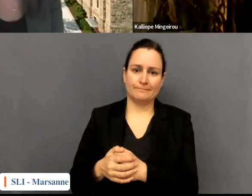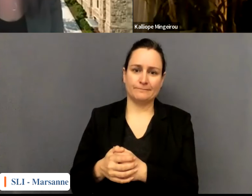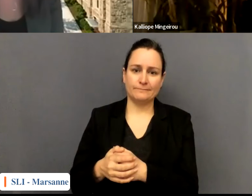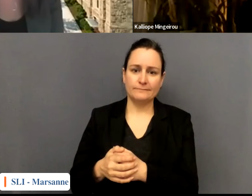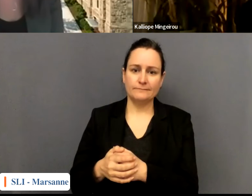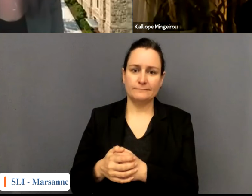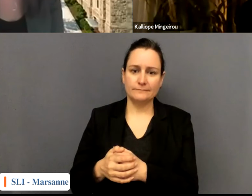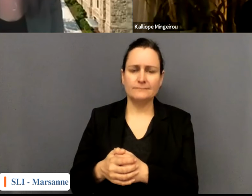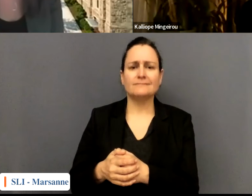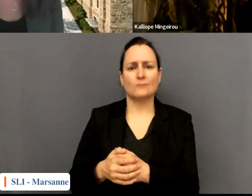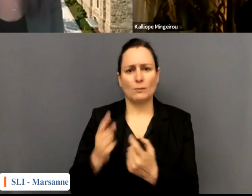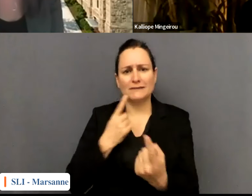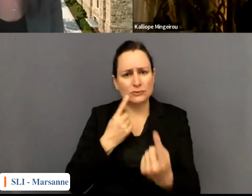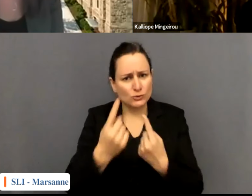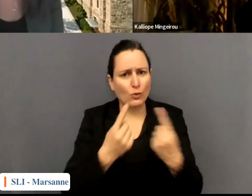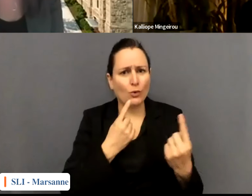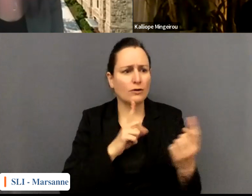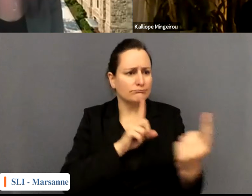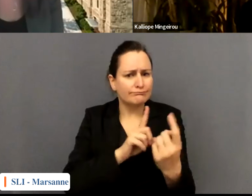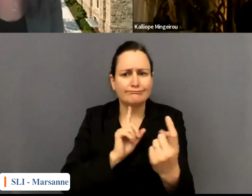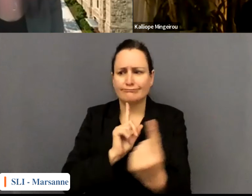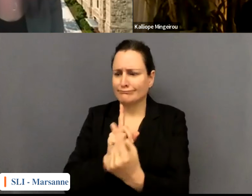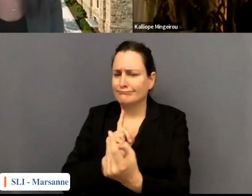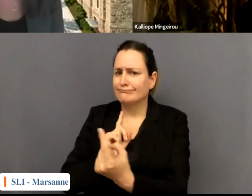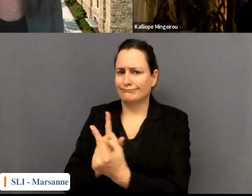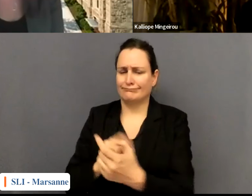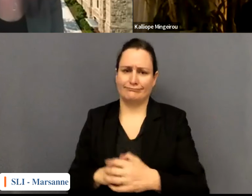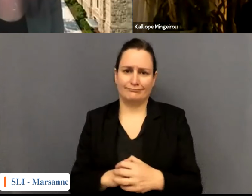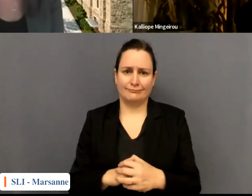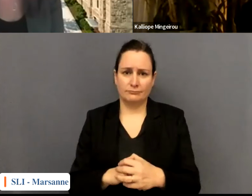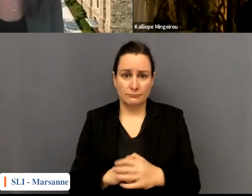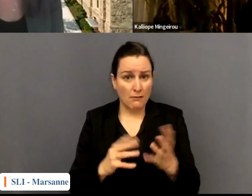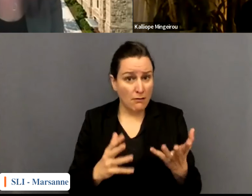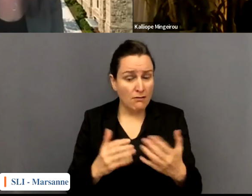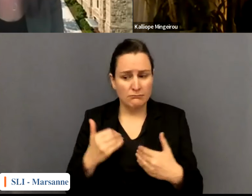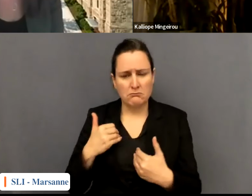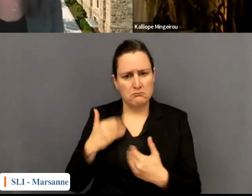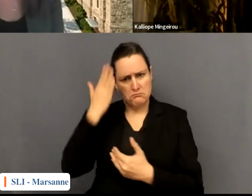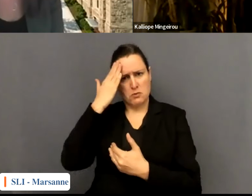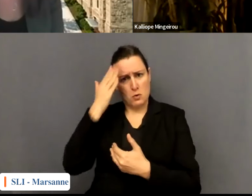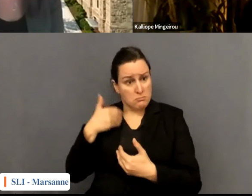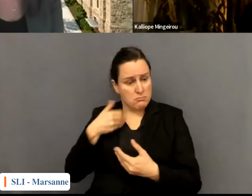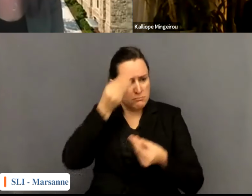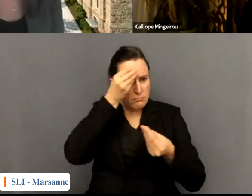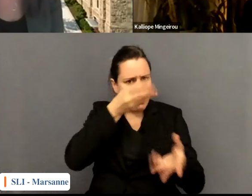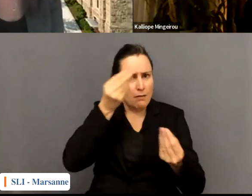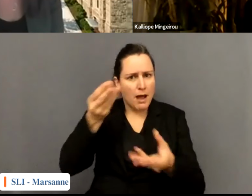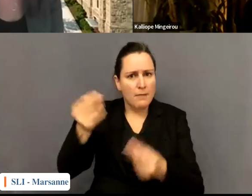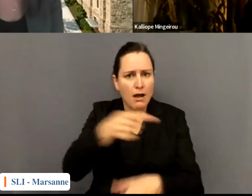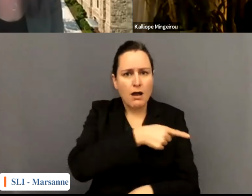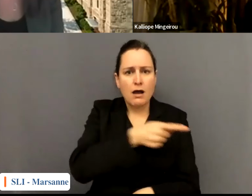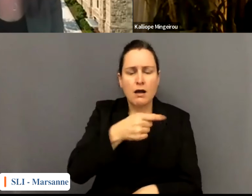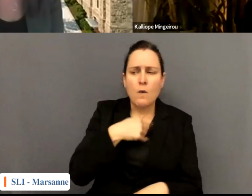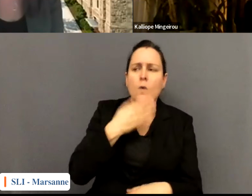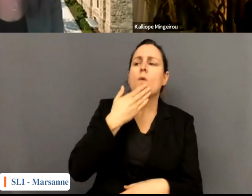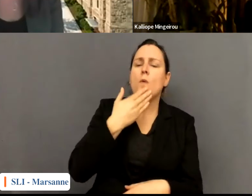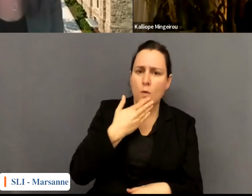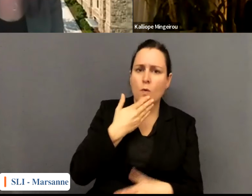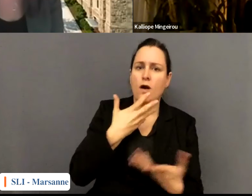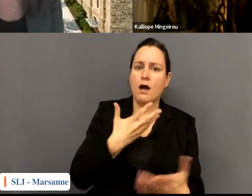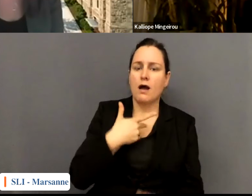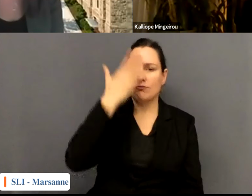and to have some shared priorities and understanding of what needs to be done in order to have a real impact of social